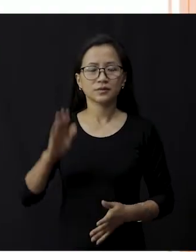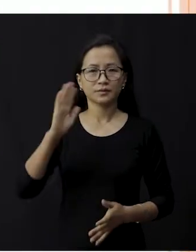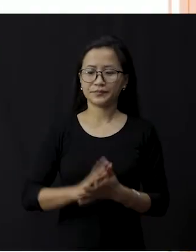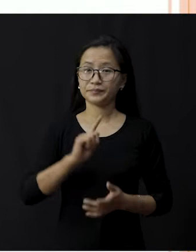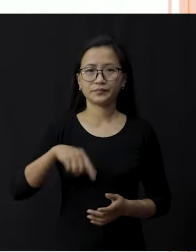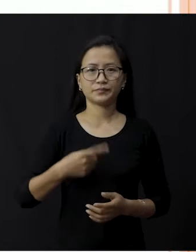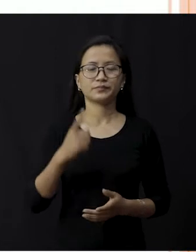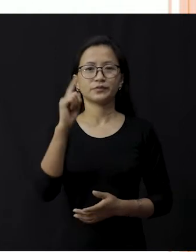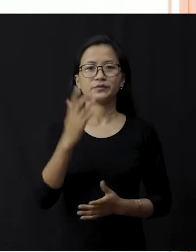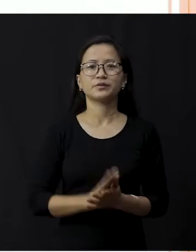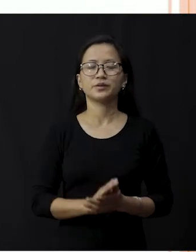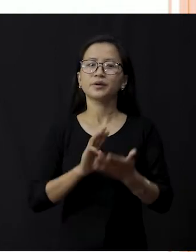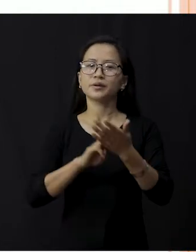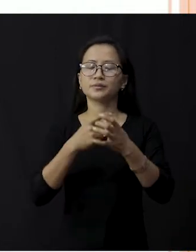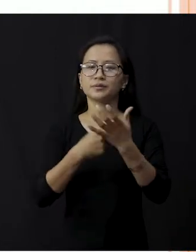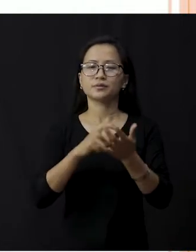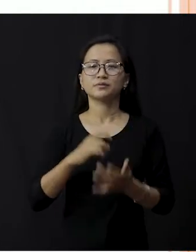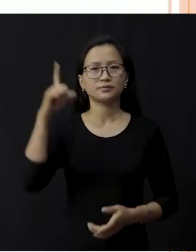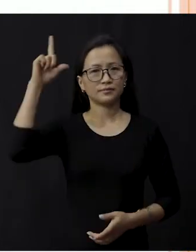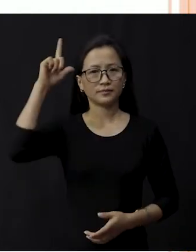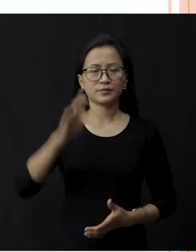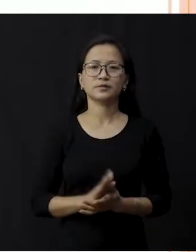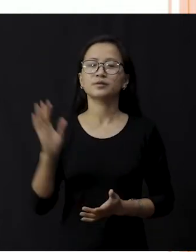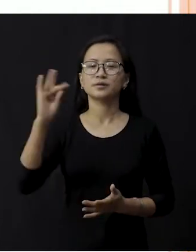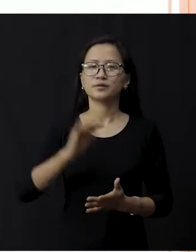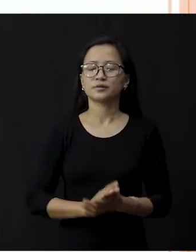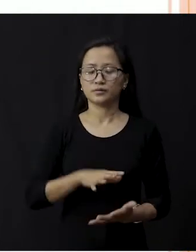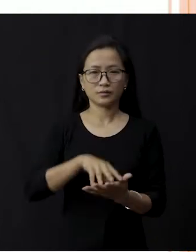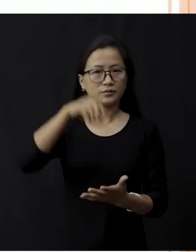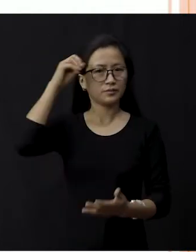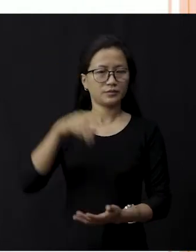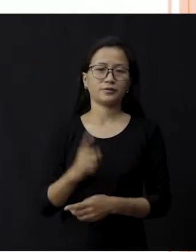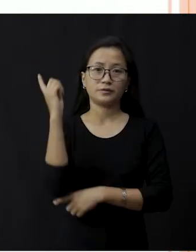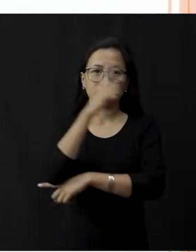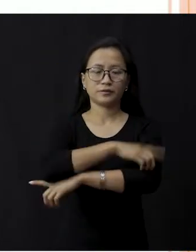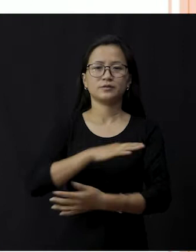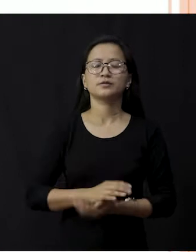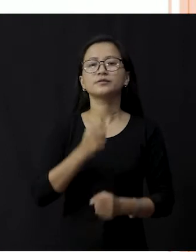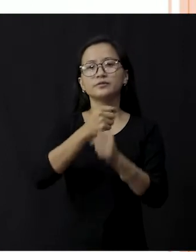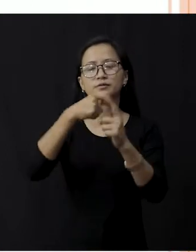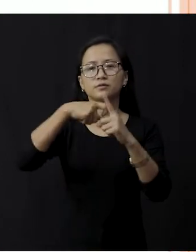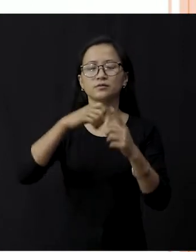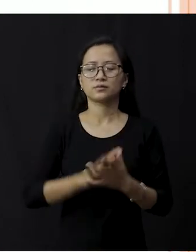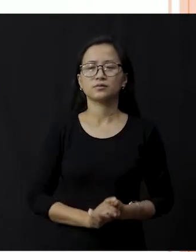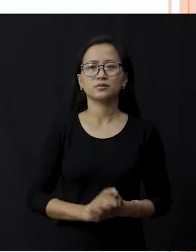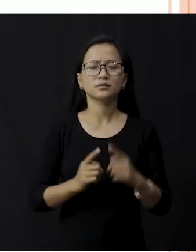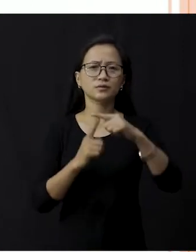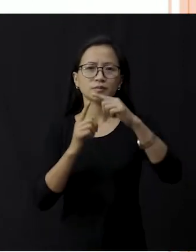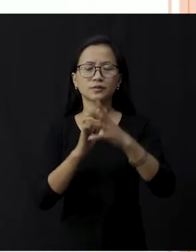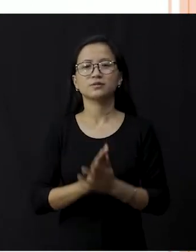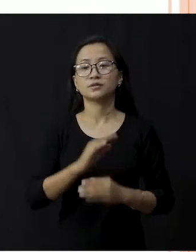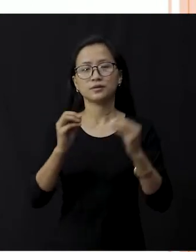Hello everyone, this is Ma'am Mariani again. Today we will be learning about general knowledge and the topic